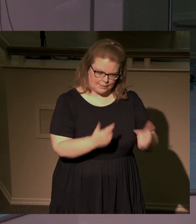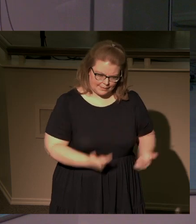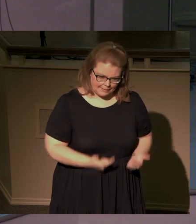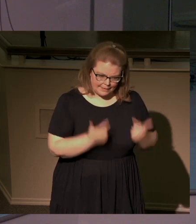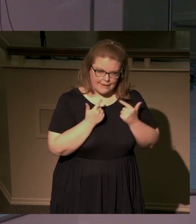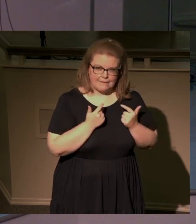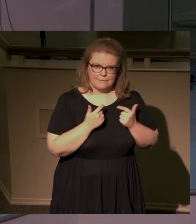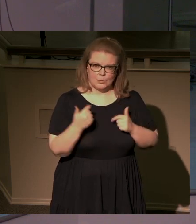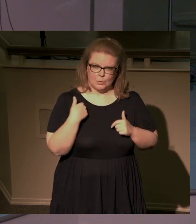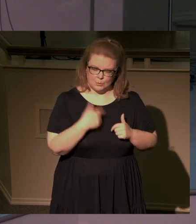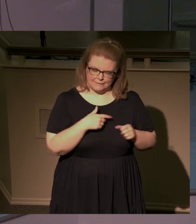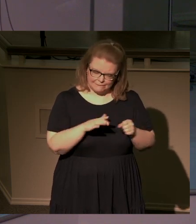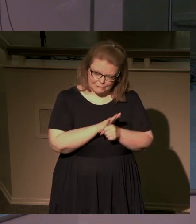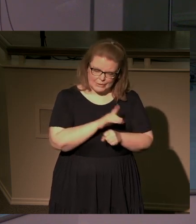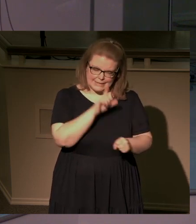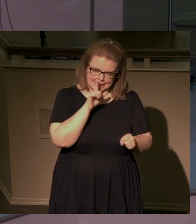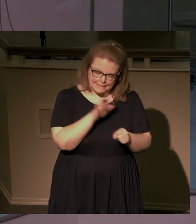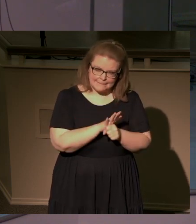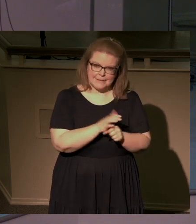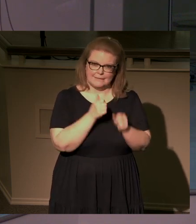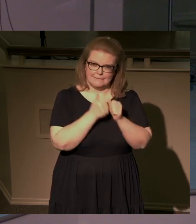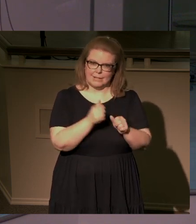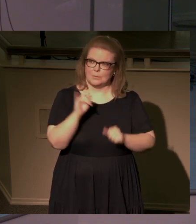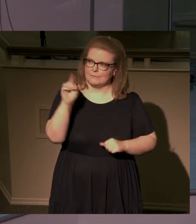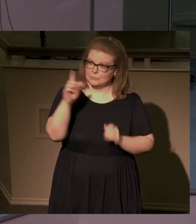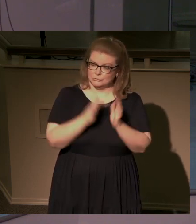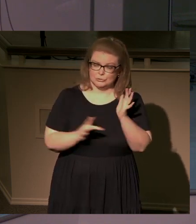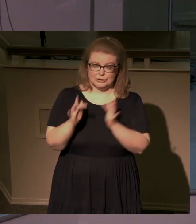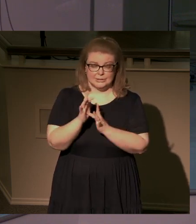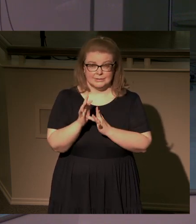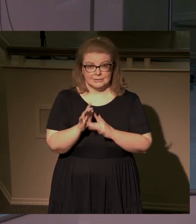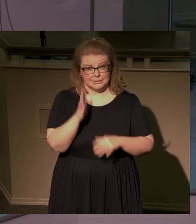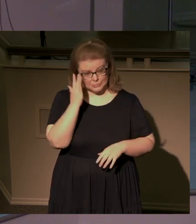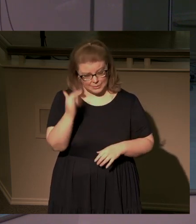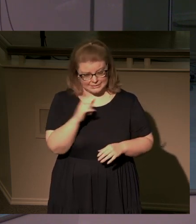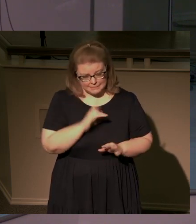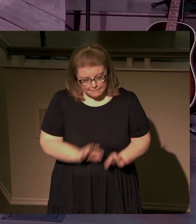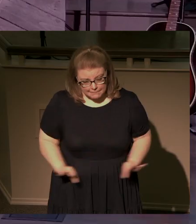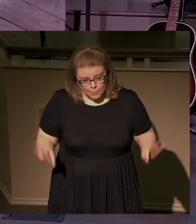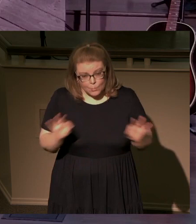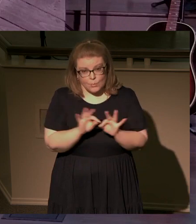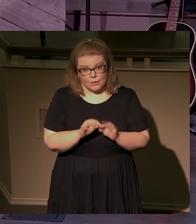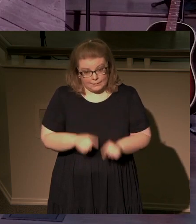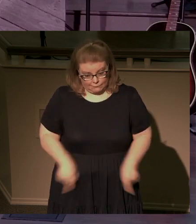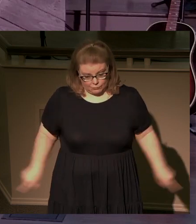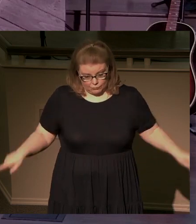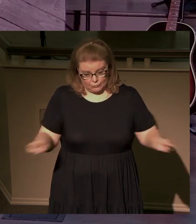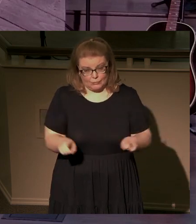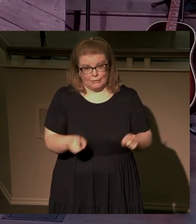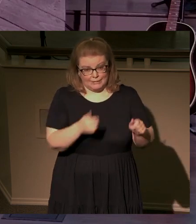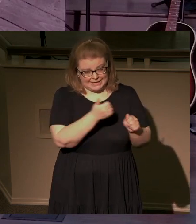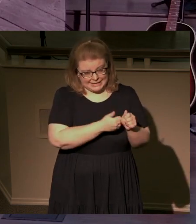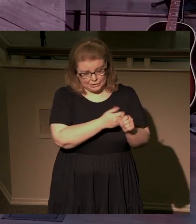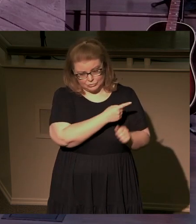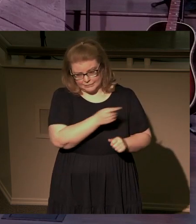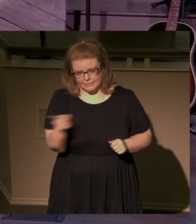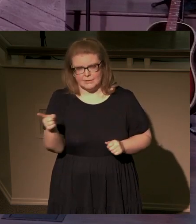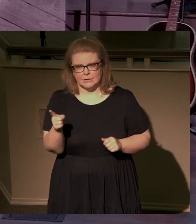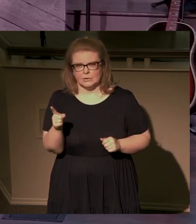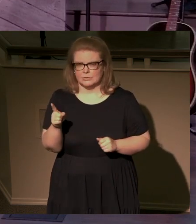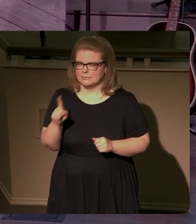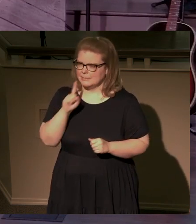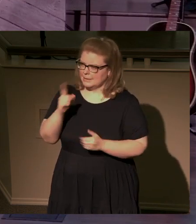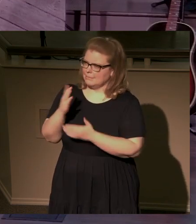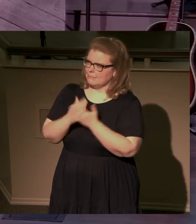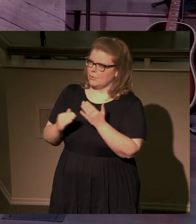fully committed followers of Jesus. That's why it's important for us and every one of us to be engaged in who God is